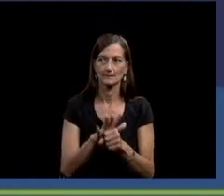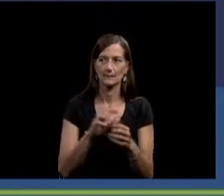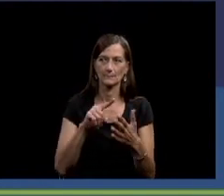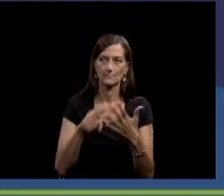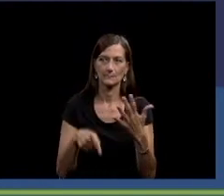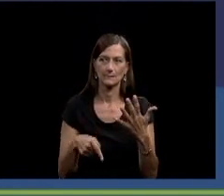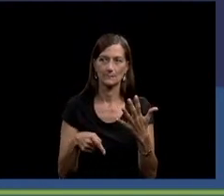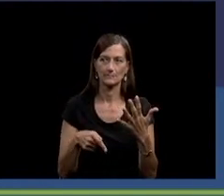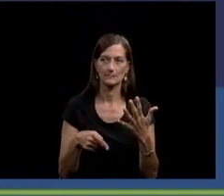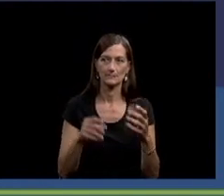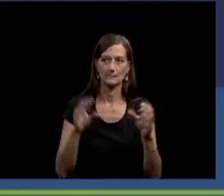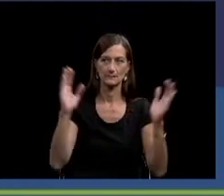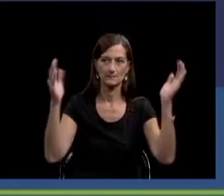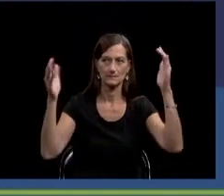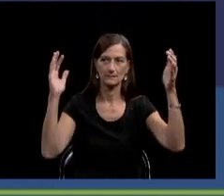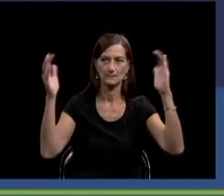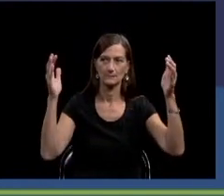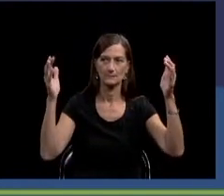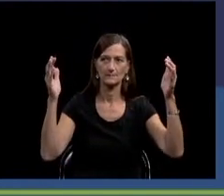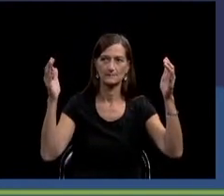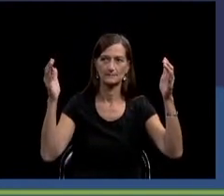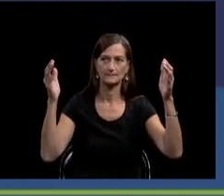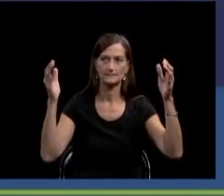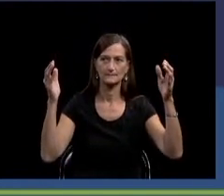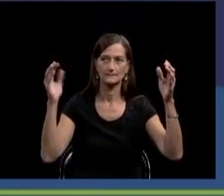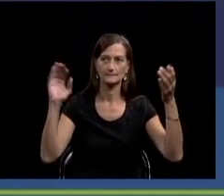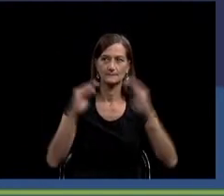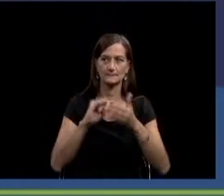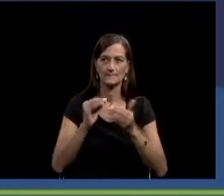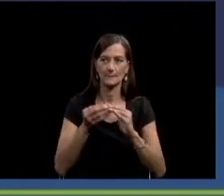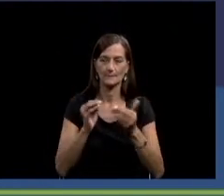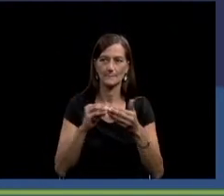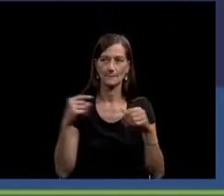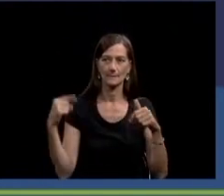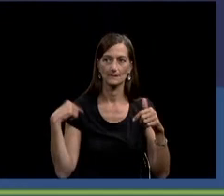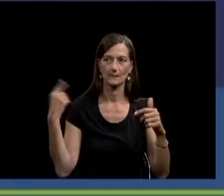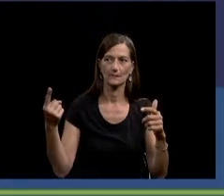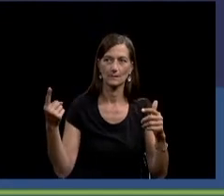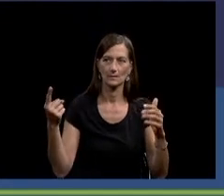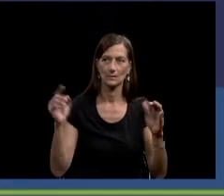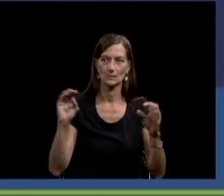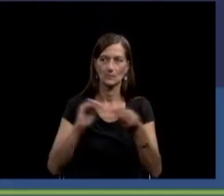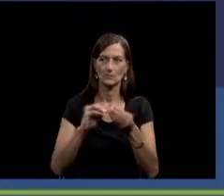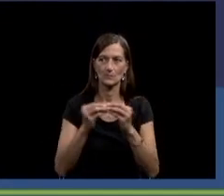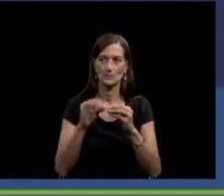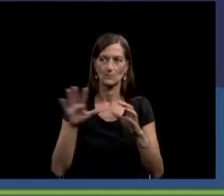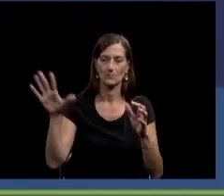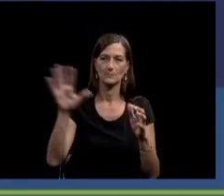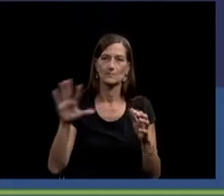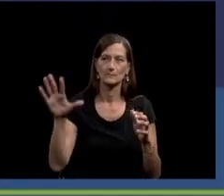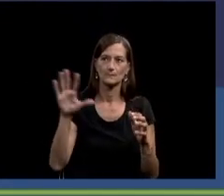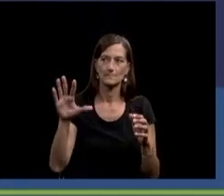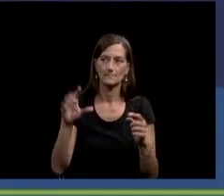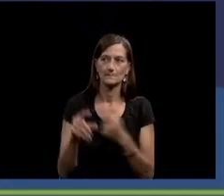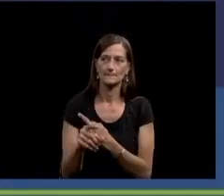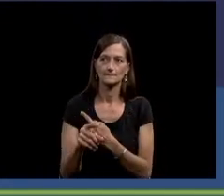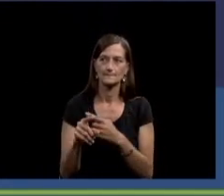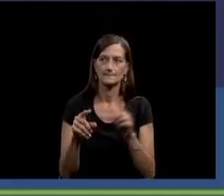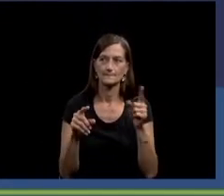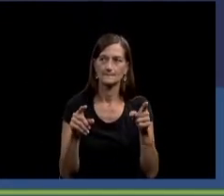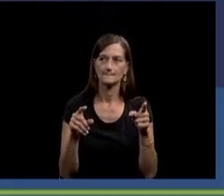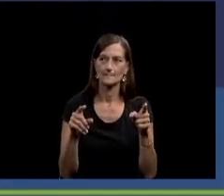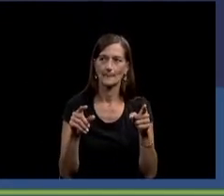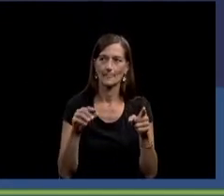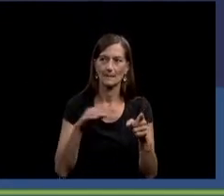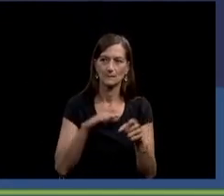of Waco population as a whole. As you can see, we've been making slow progress in this initiative, but making progress